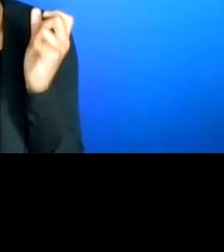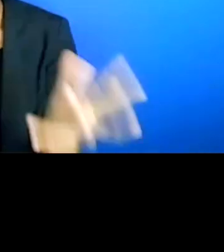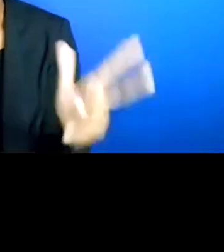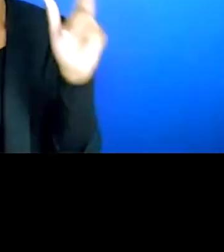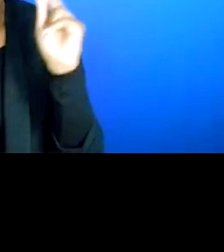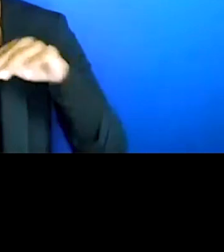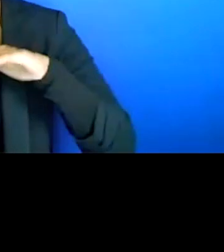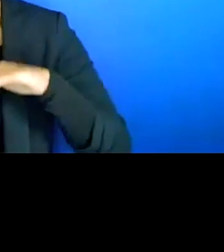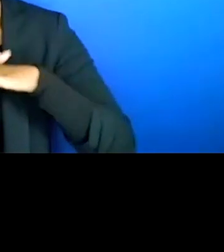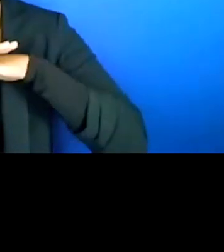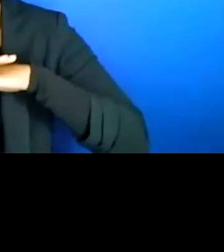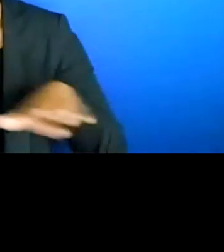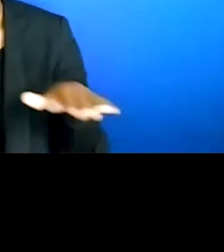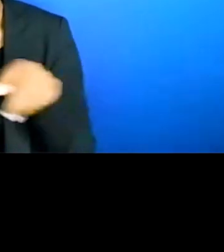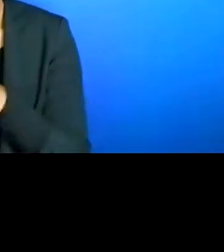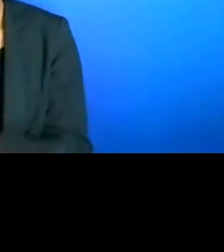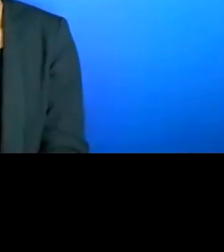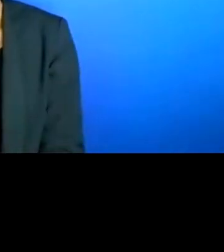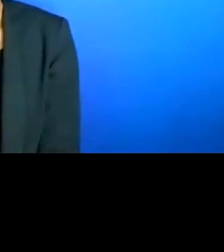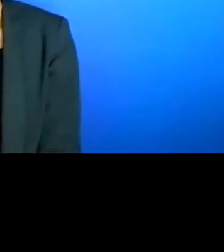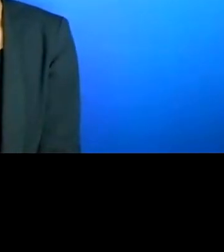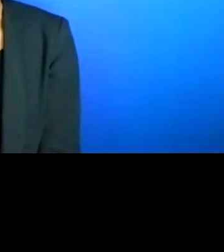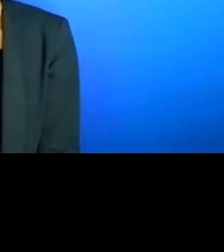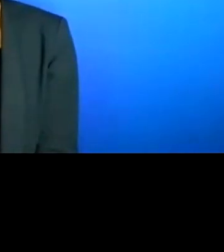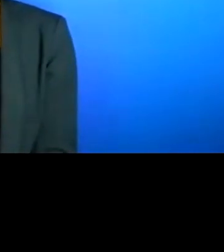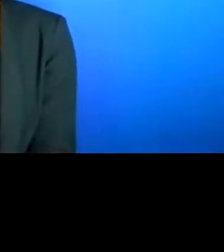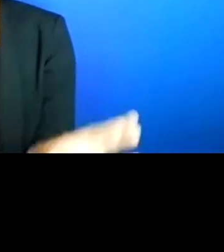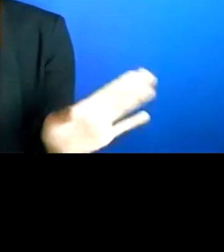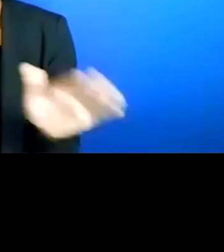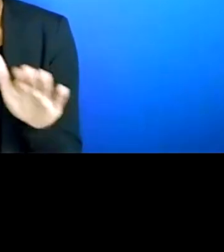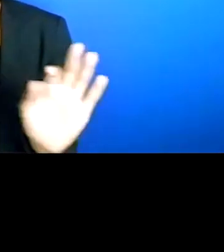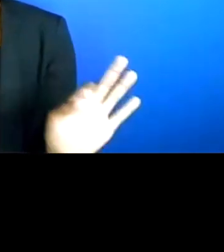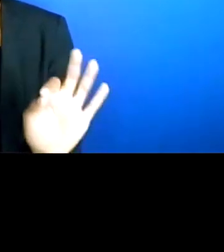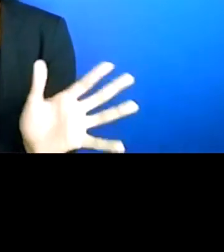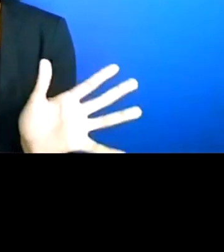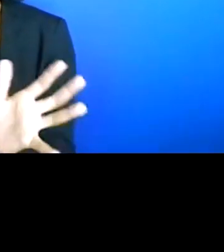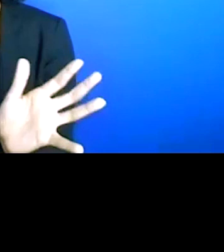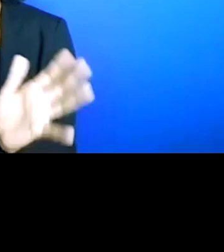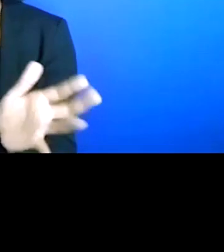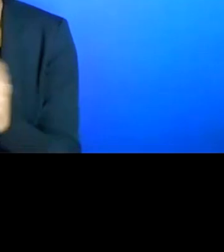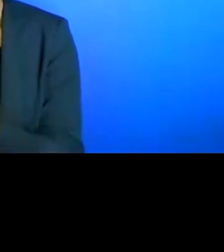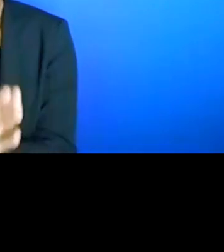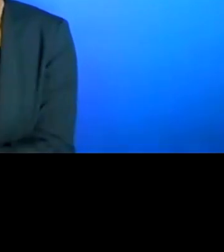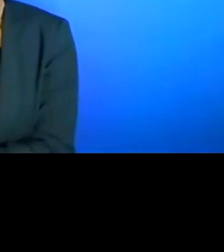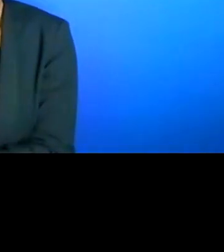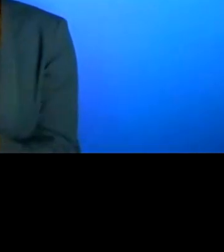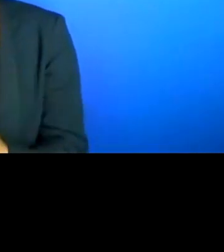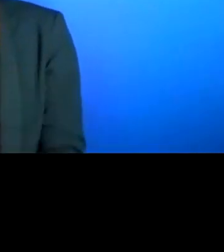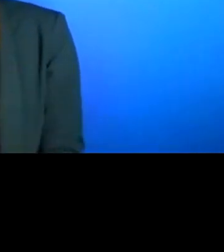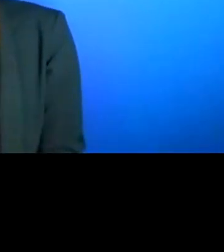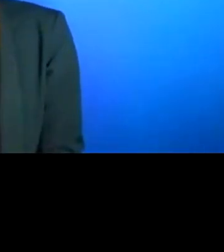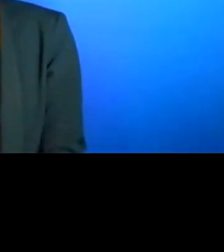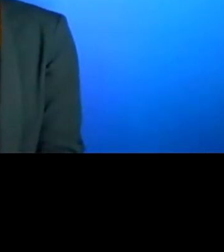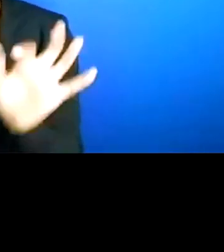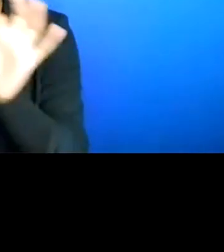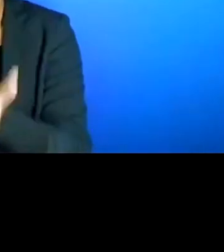from using the chat box sort of for idle chit chat. We're going to be putting some links into the chat box at times so